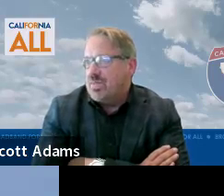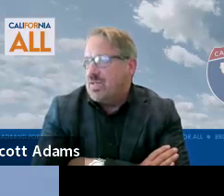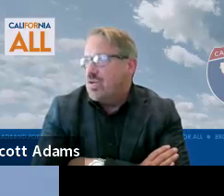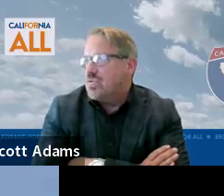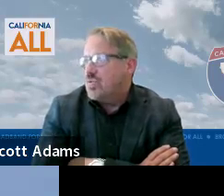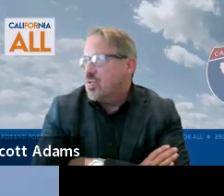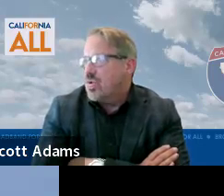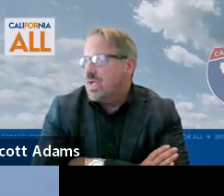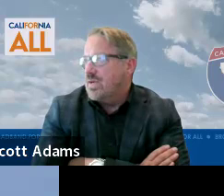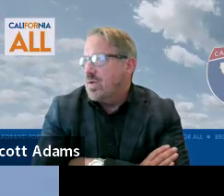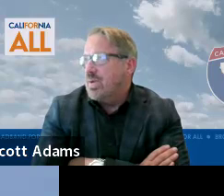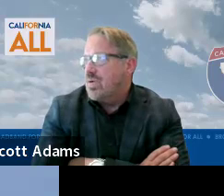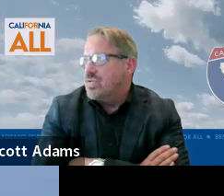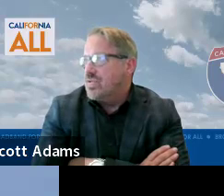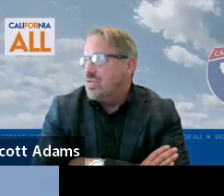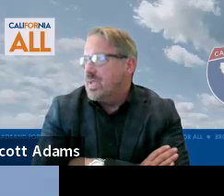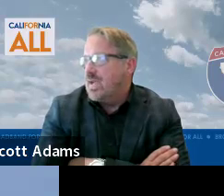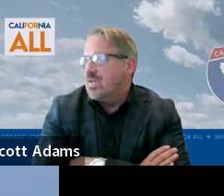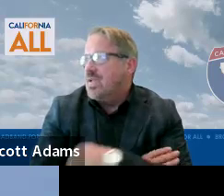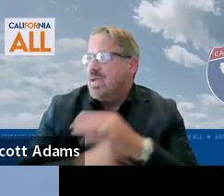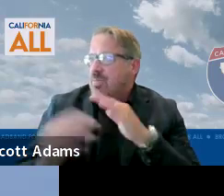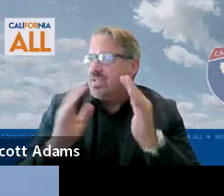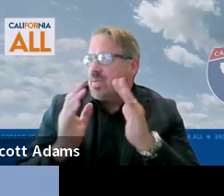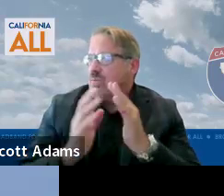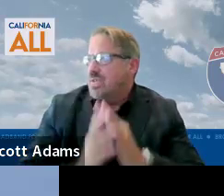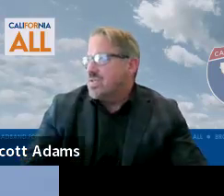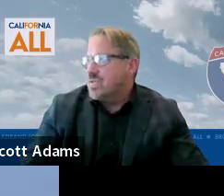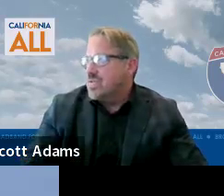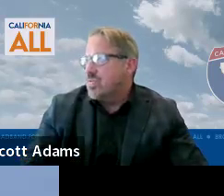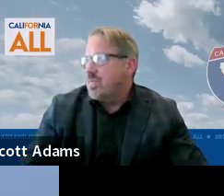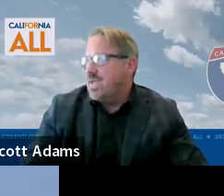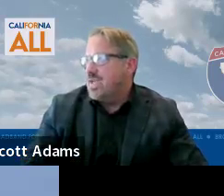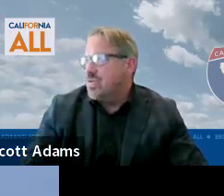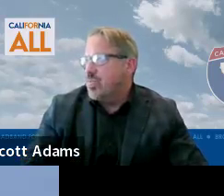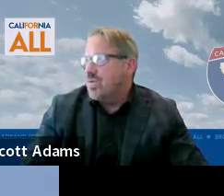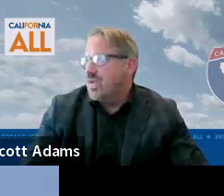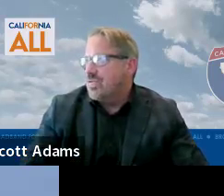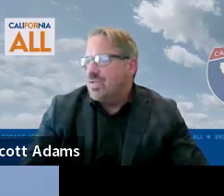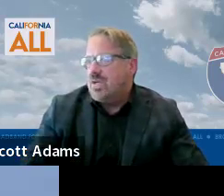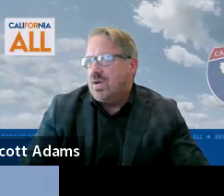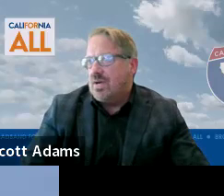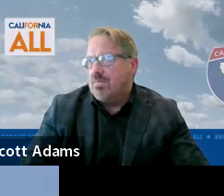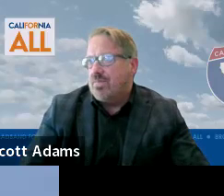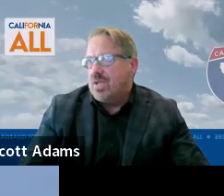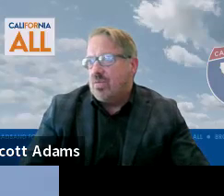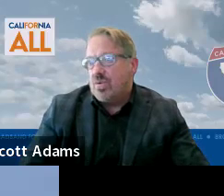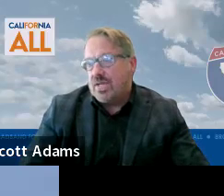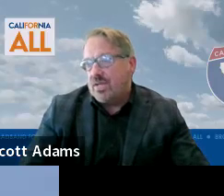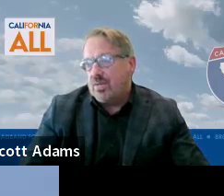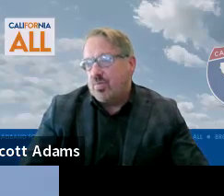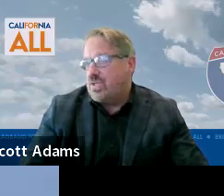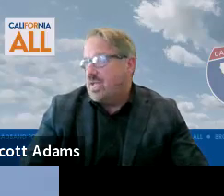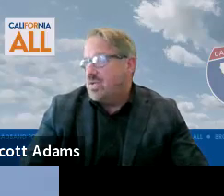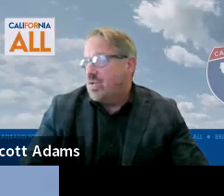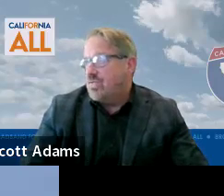presentation, the meeting notes, and the recording up and out as soon as we can. Please bear with us. There is a remediation process. We